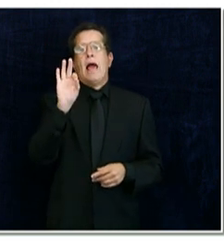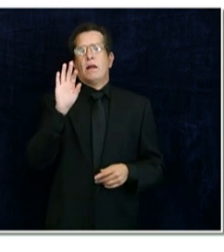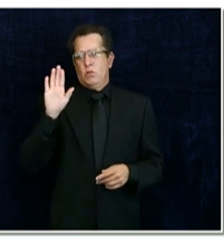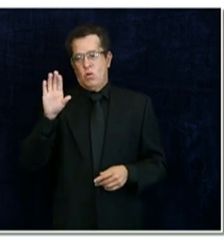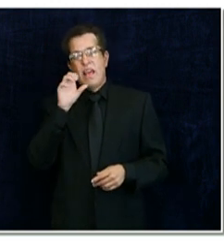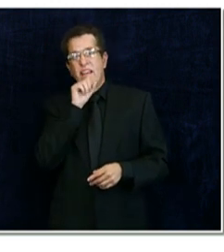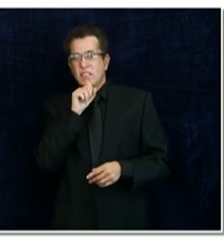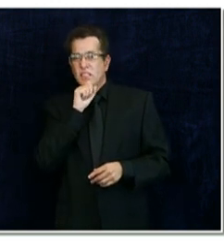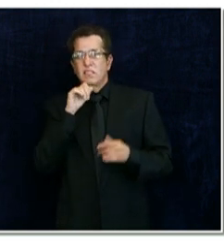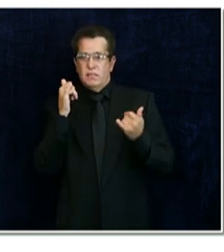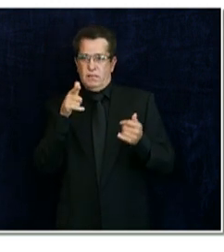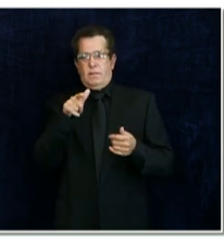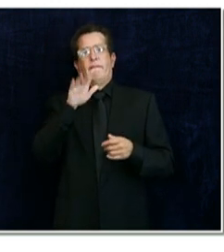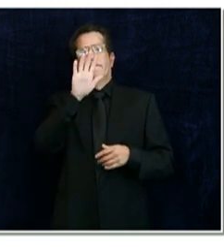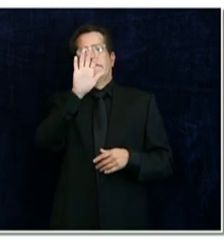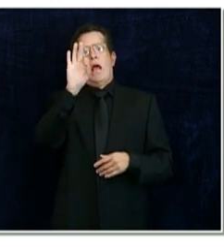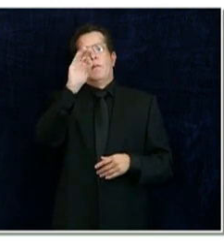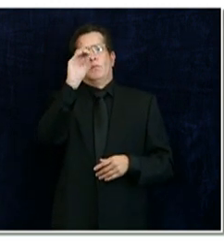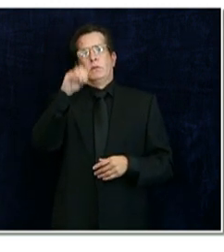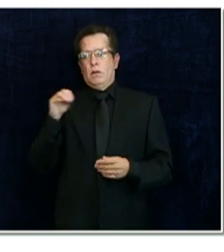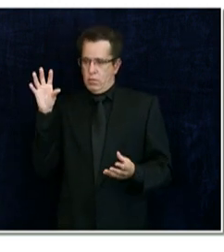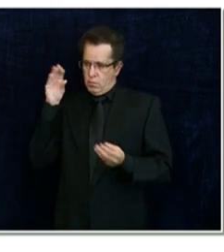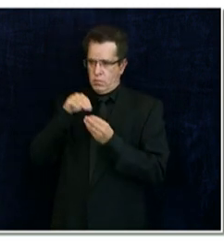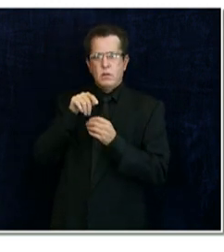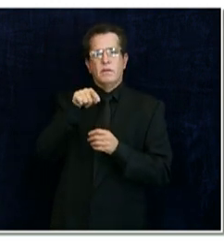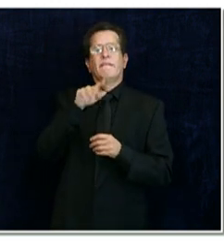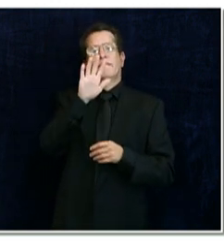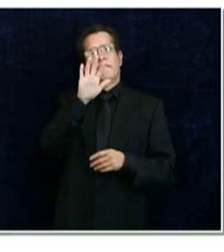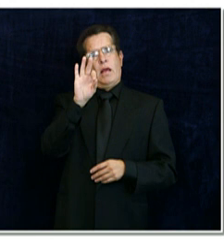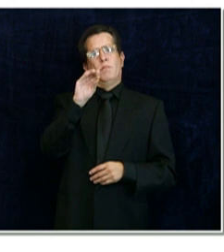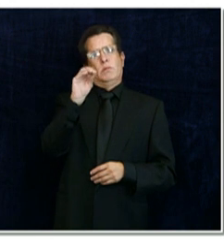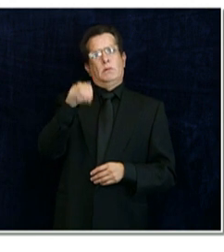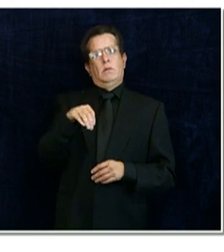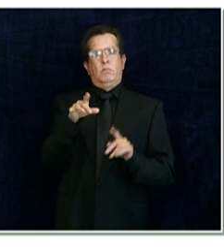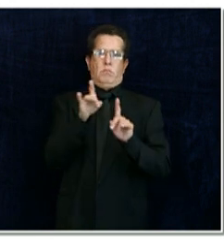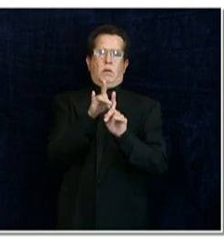also remains at 59%, represented by